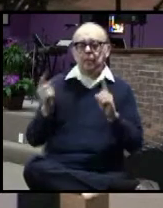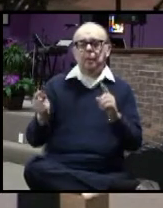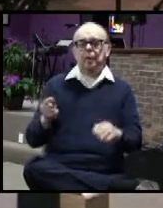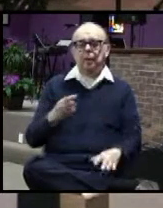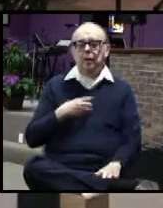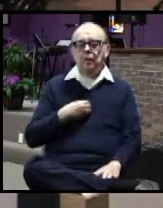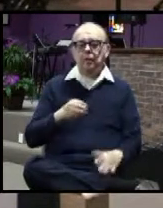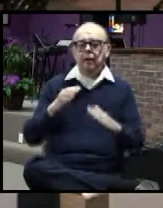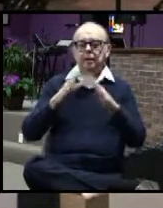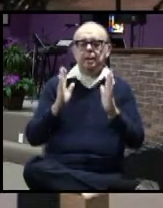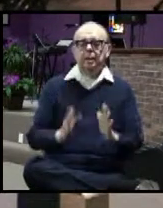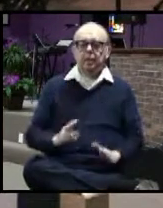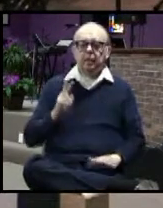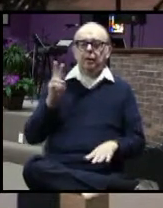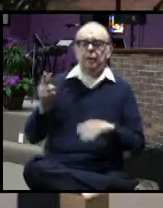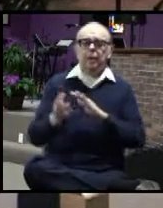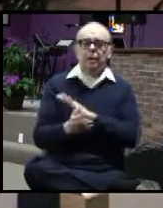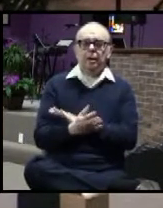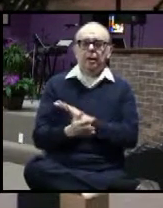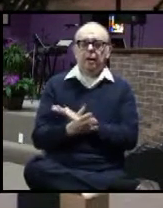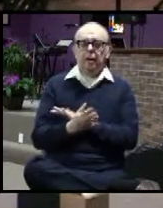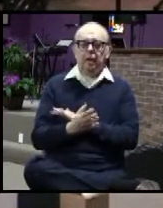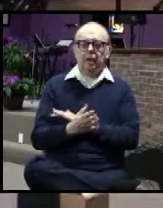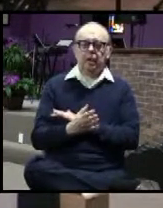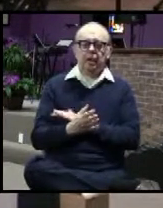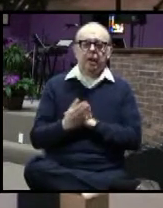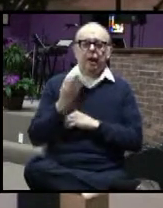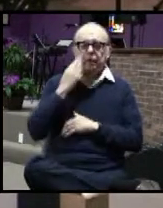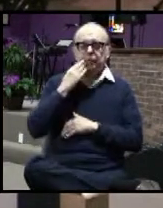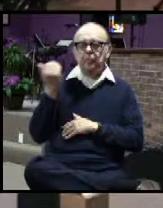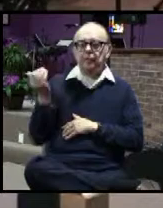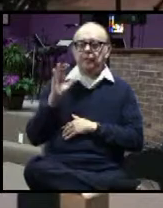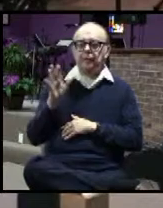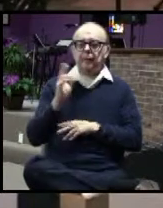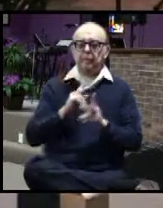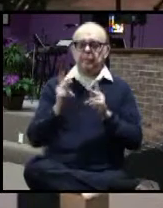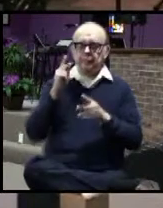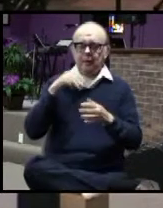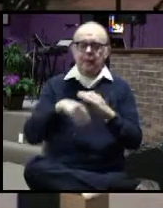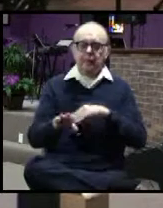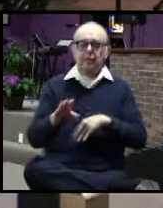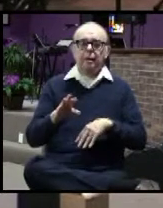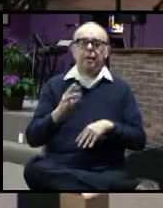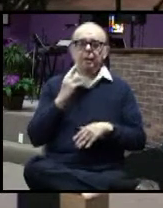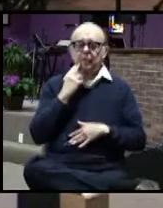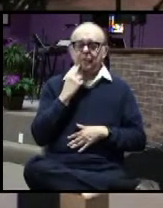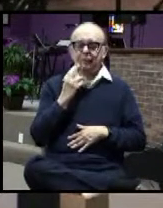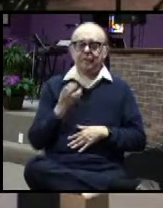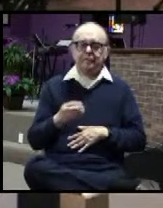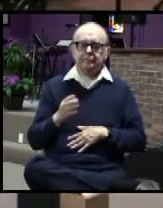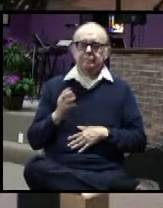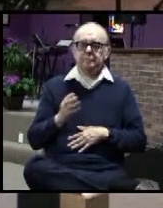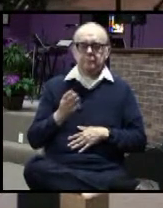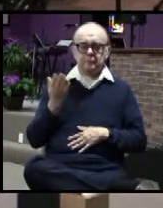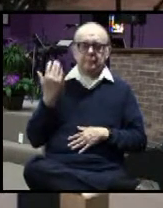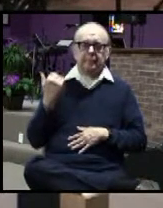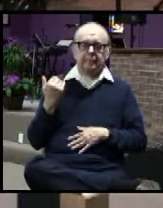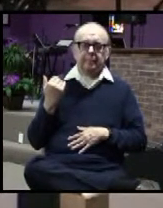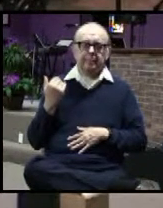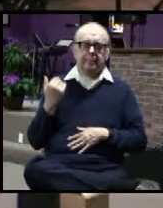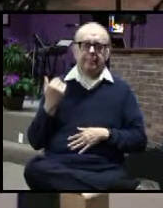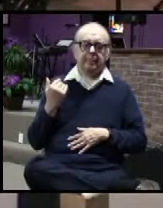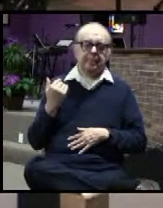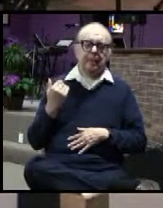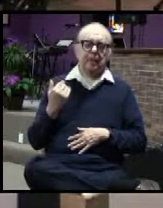in the morning and you know the 5 other people that are there. It used to be Dixie Hamburger,